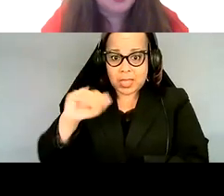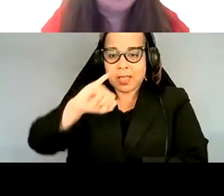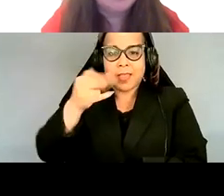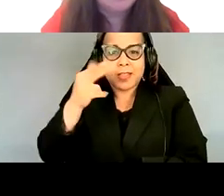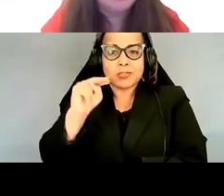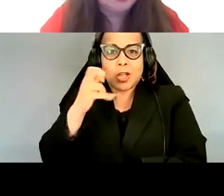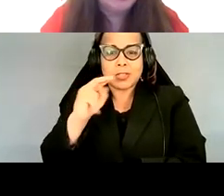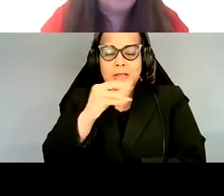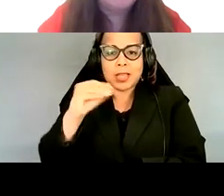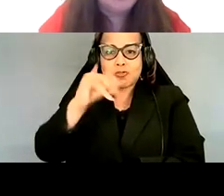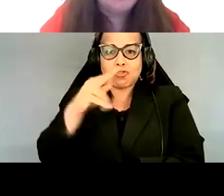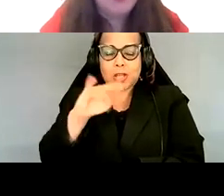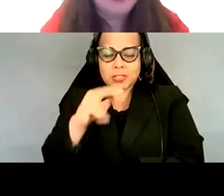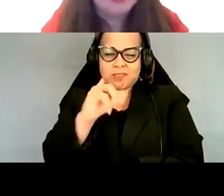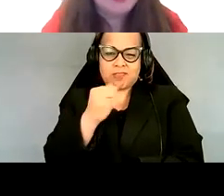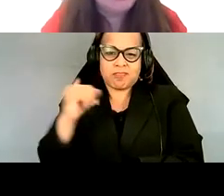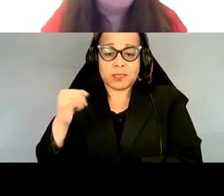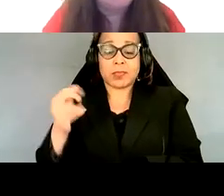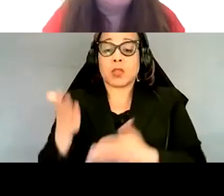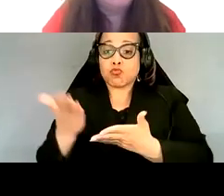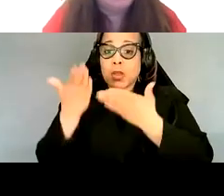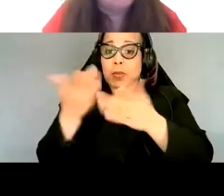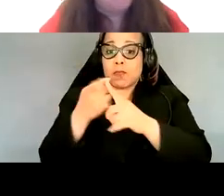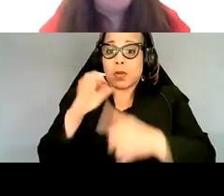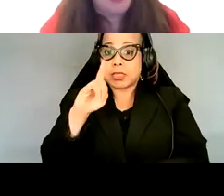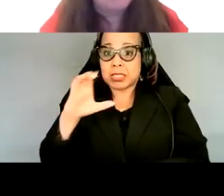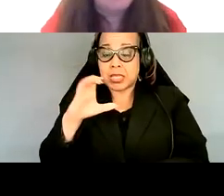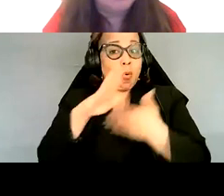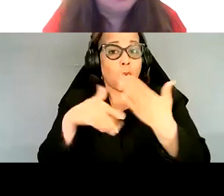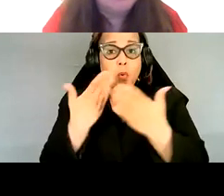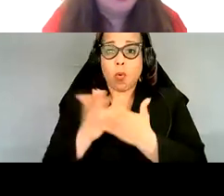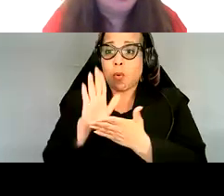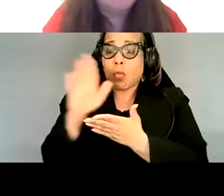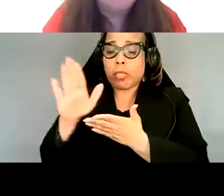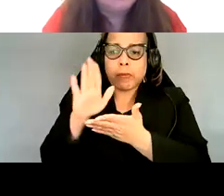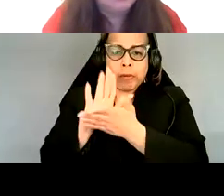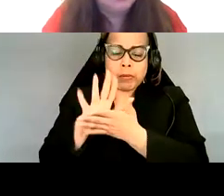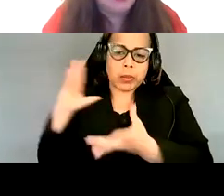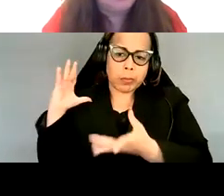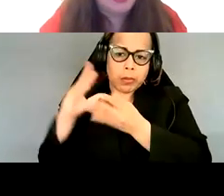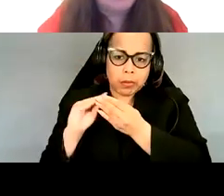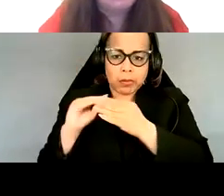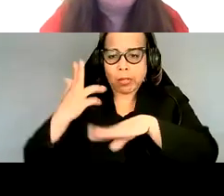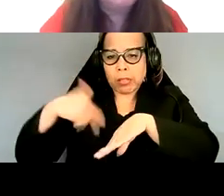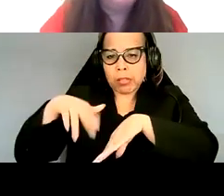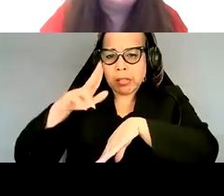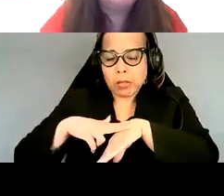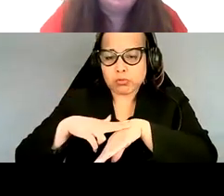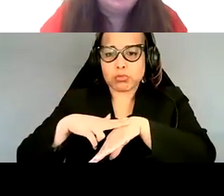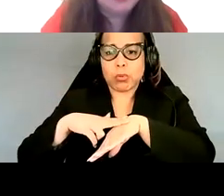and Johnson, and recommended by the CDC and all their academic, national